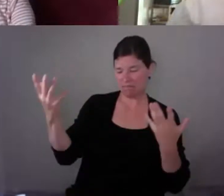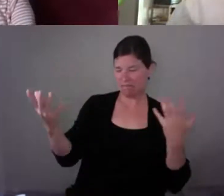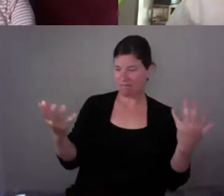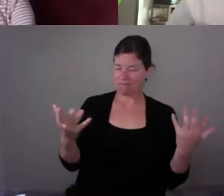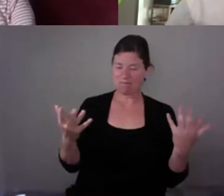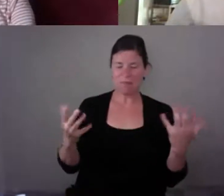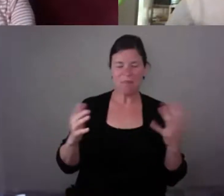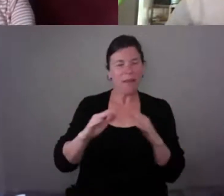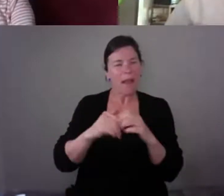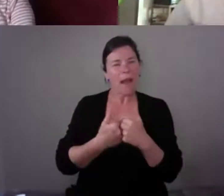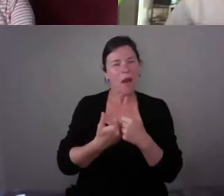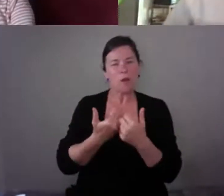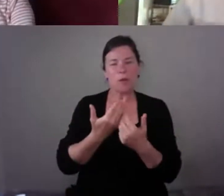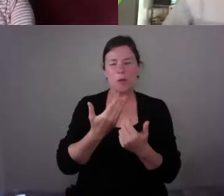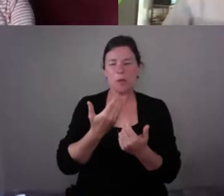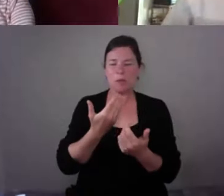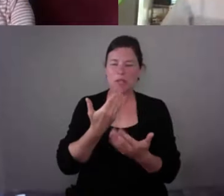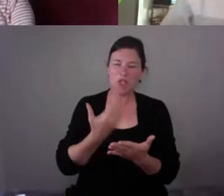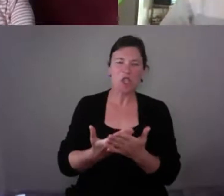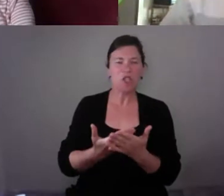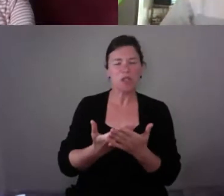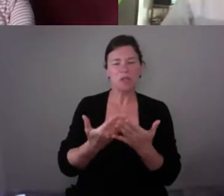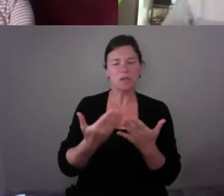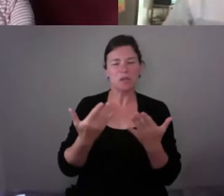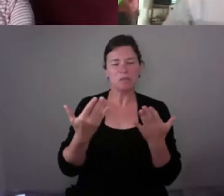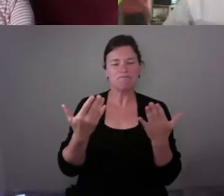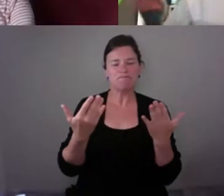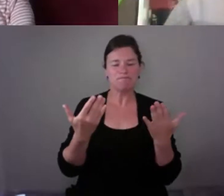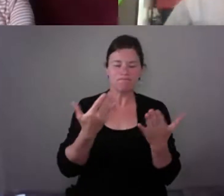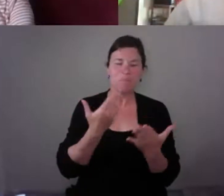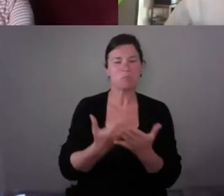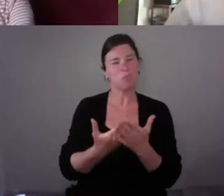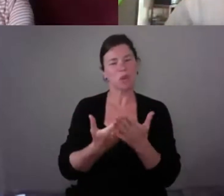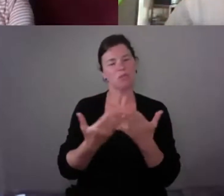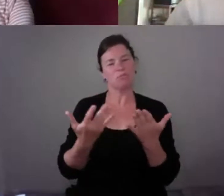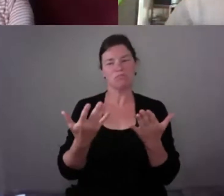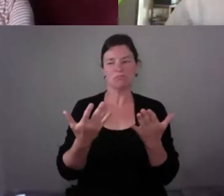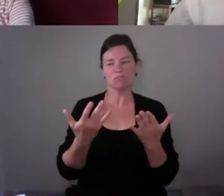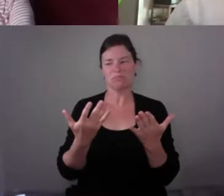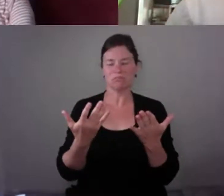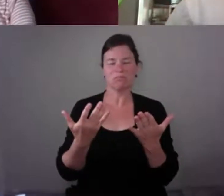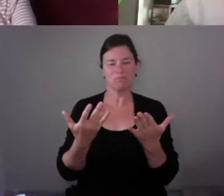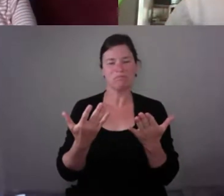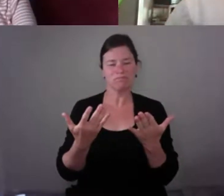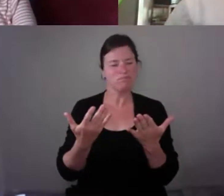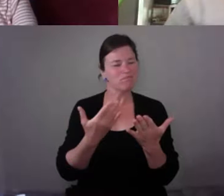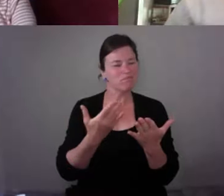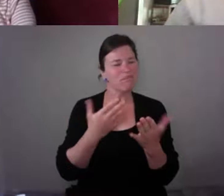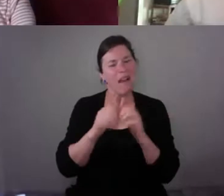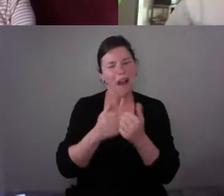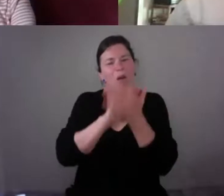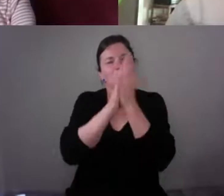good how how to be a good how like to be a good how to be a good how to be a good